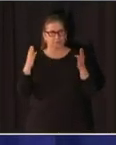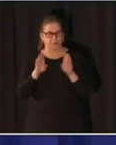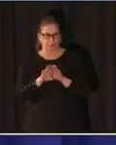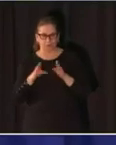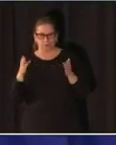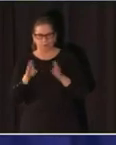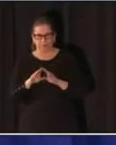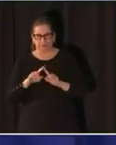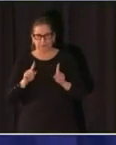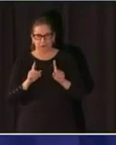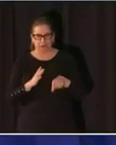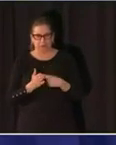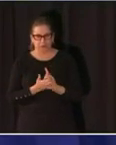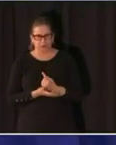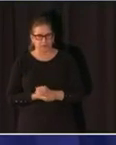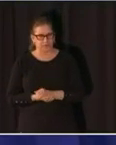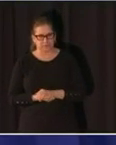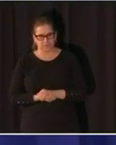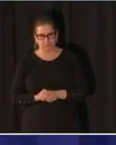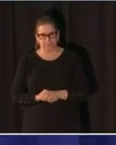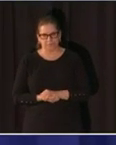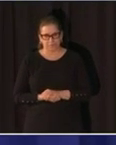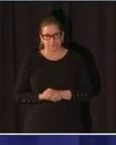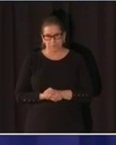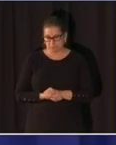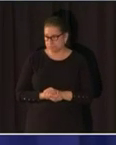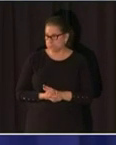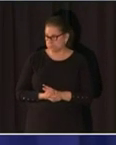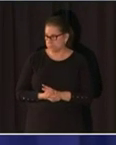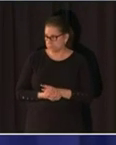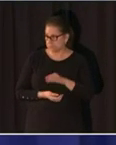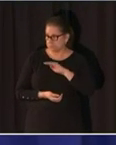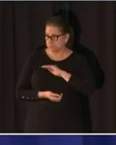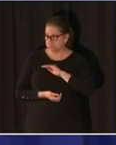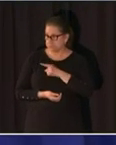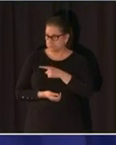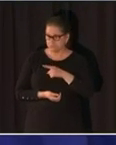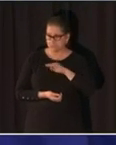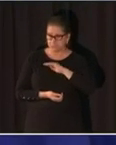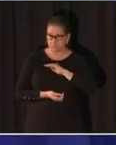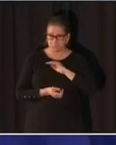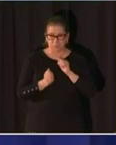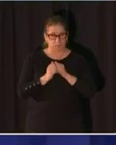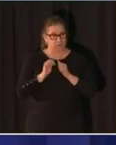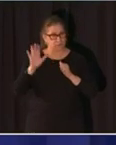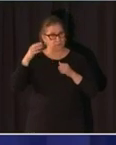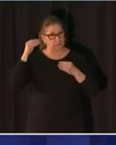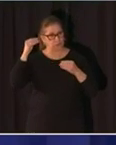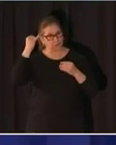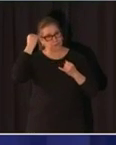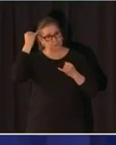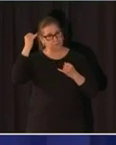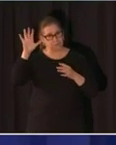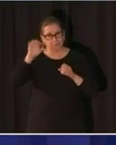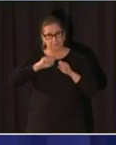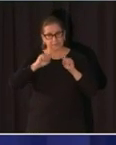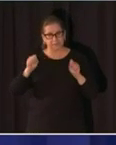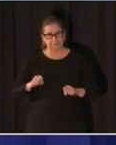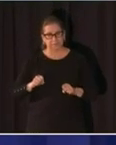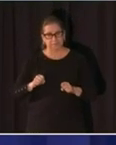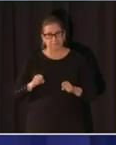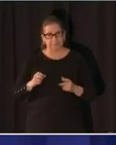stores are taking this seriously? I guess that was the implication of the question about the piece.